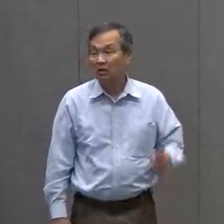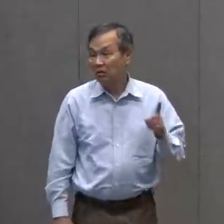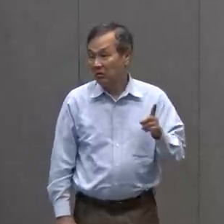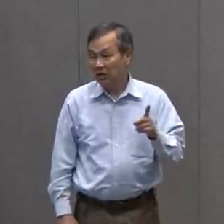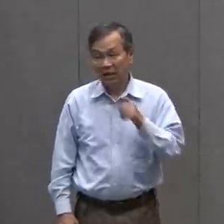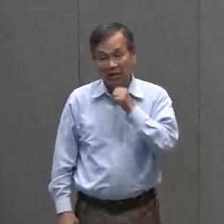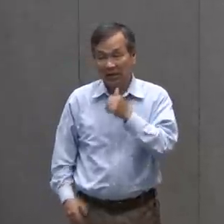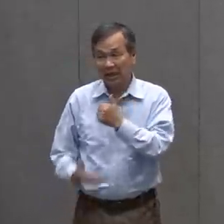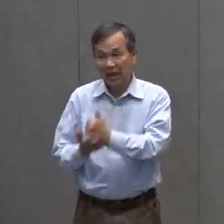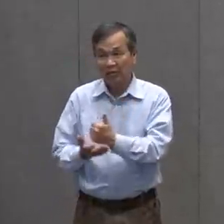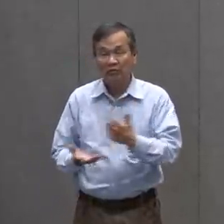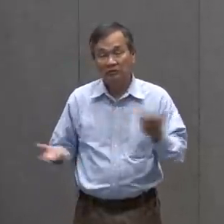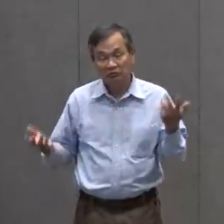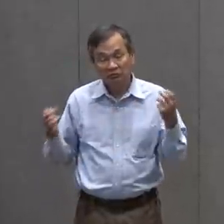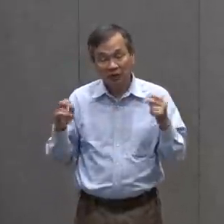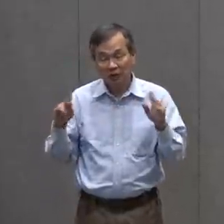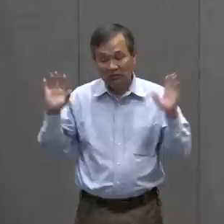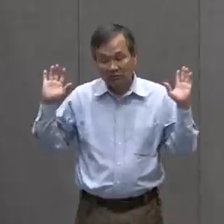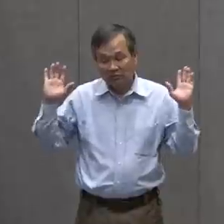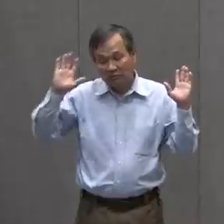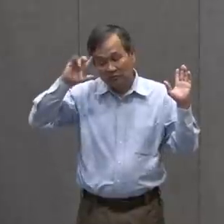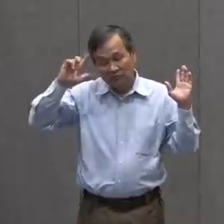help.